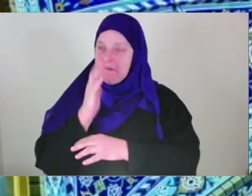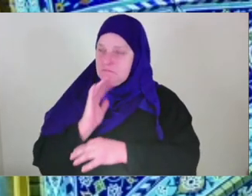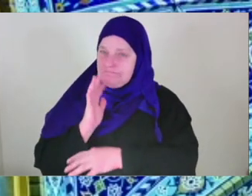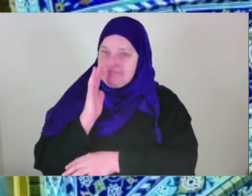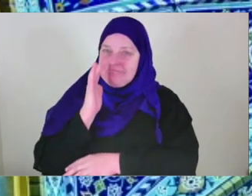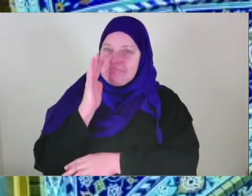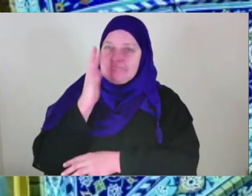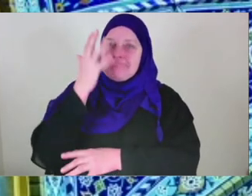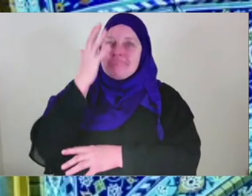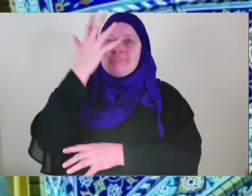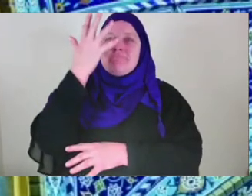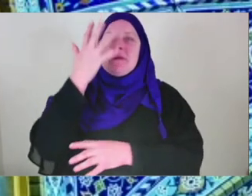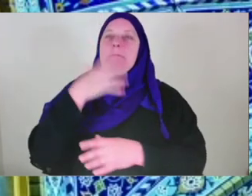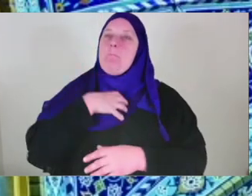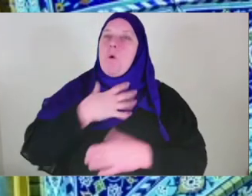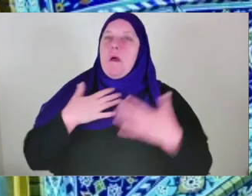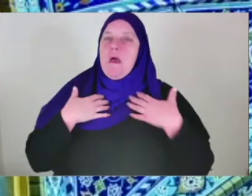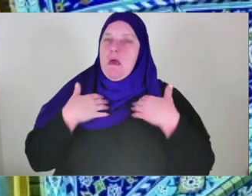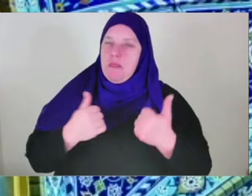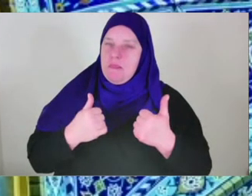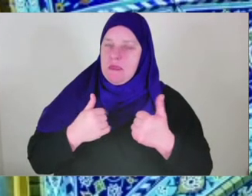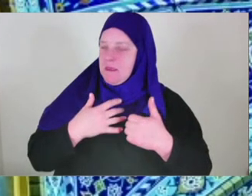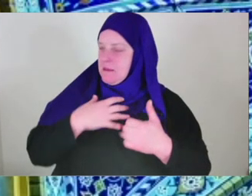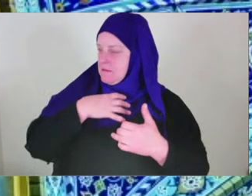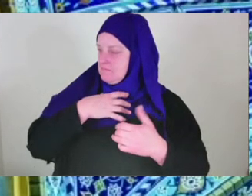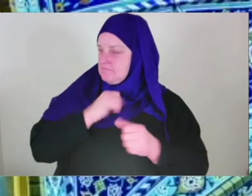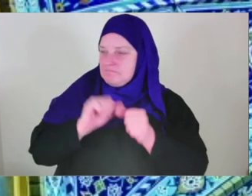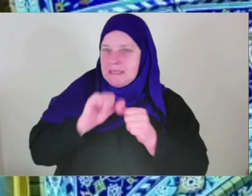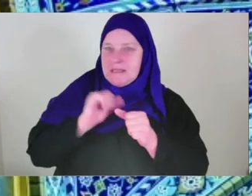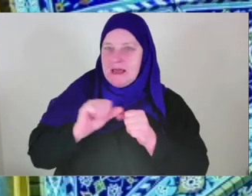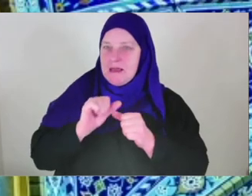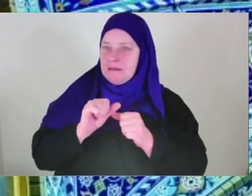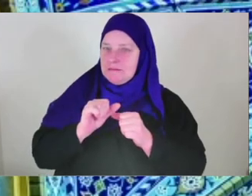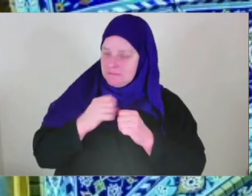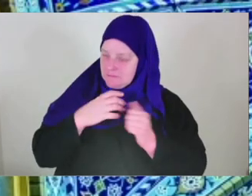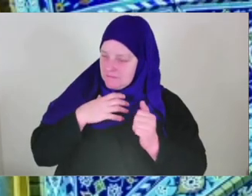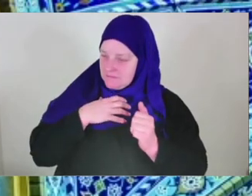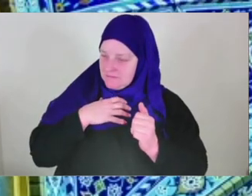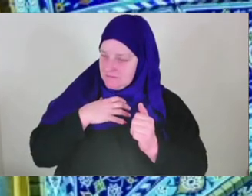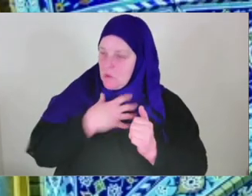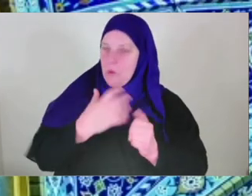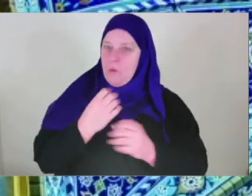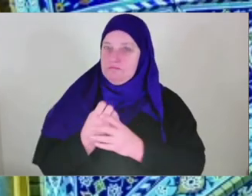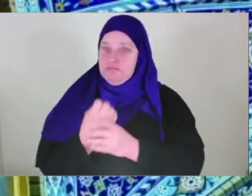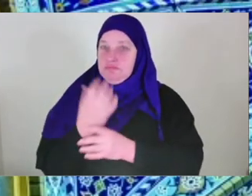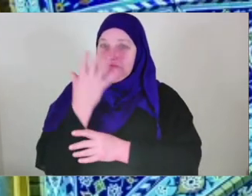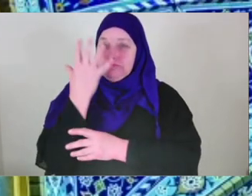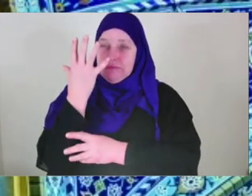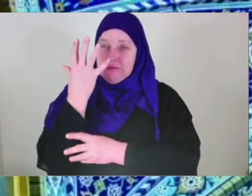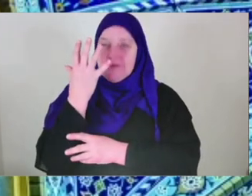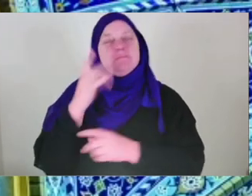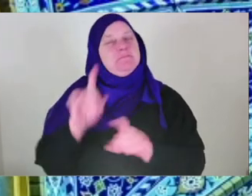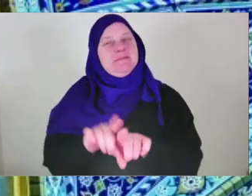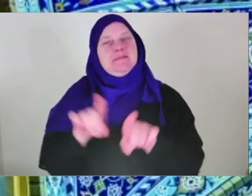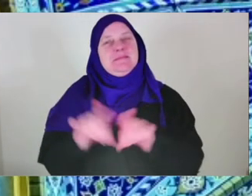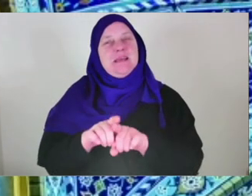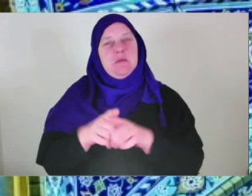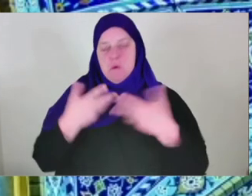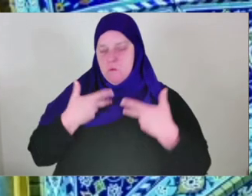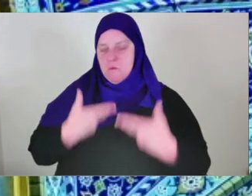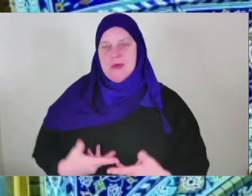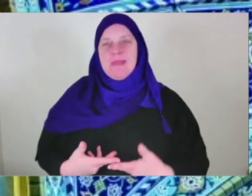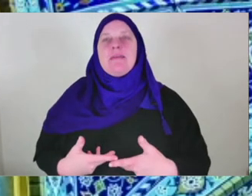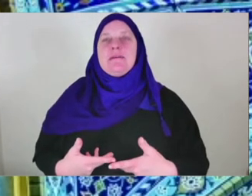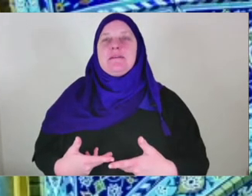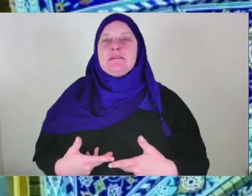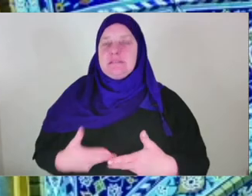By giving part of your wealth for the sake of God, you are actually making your wealth to flourish better and